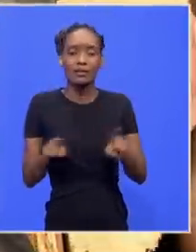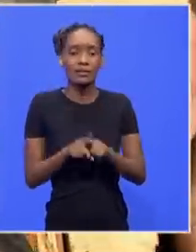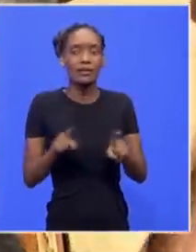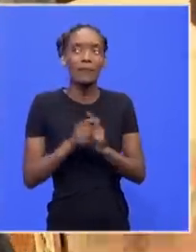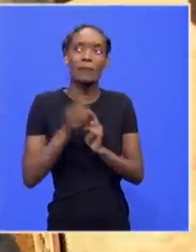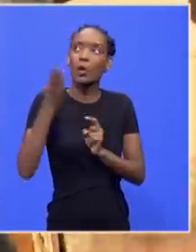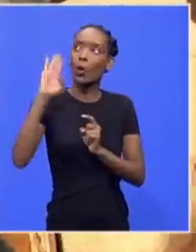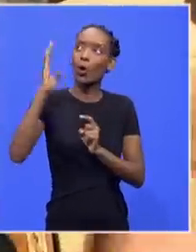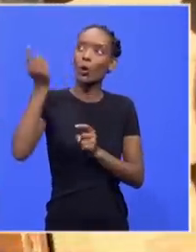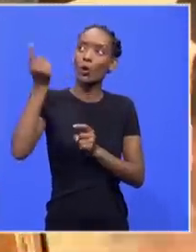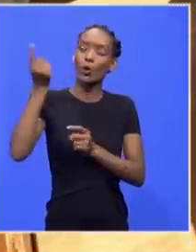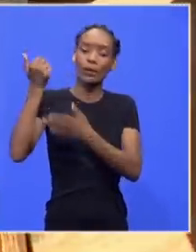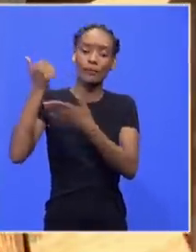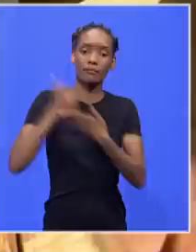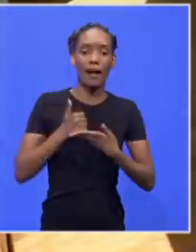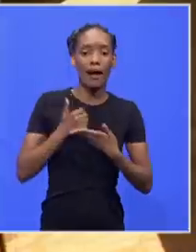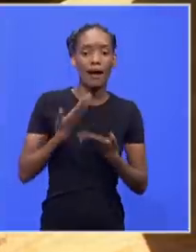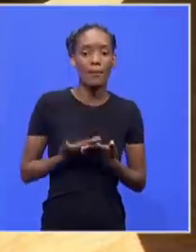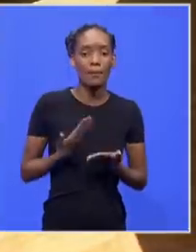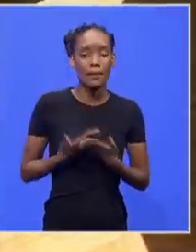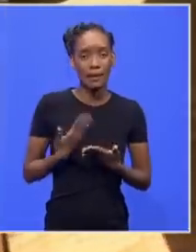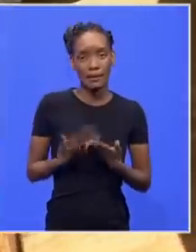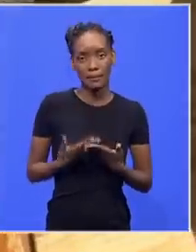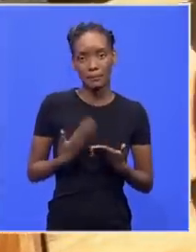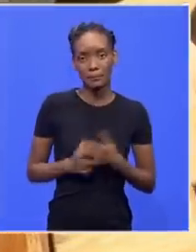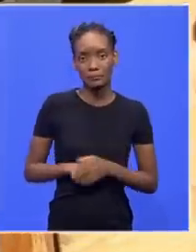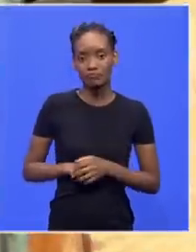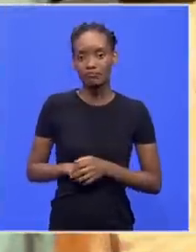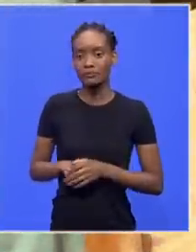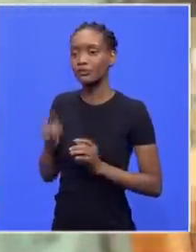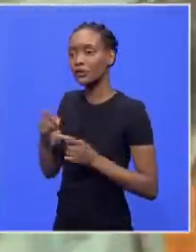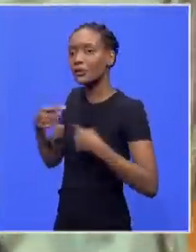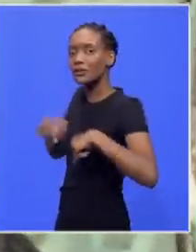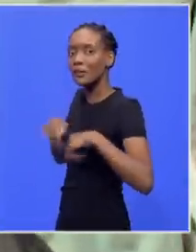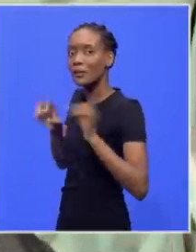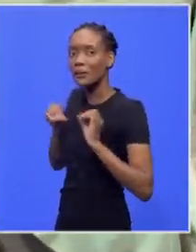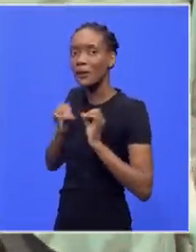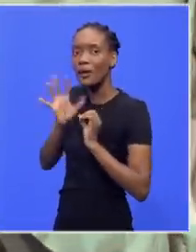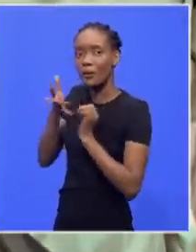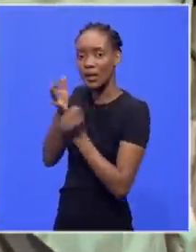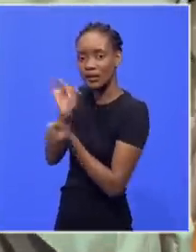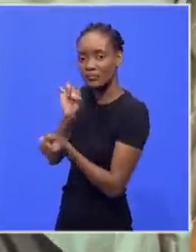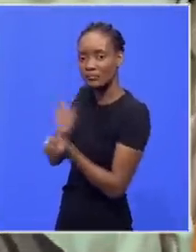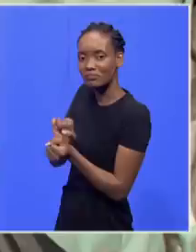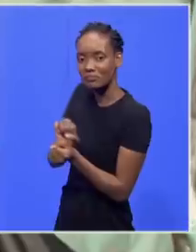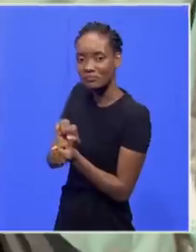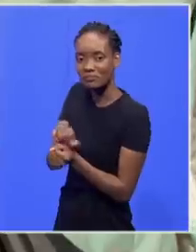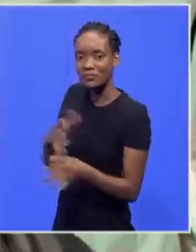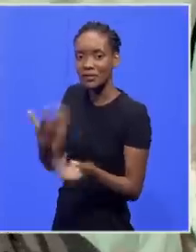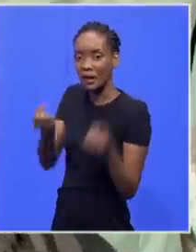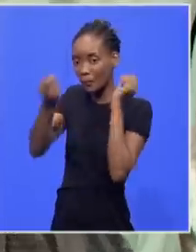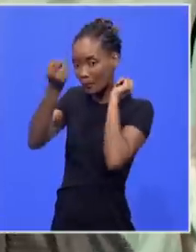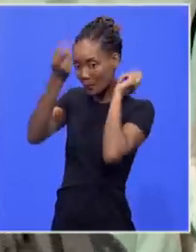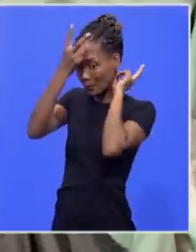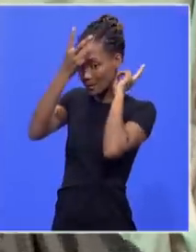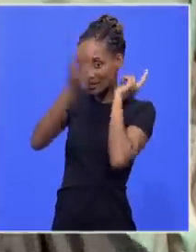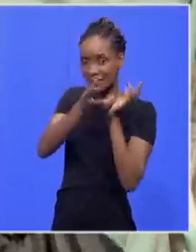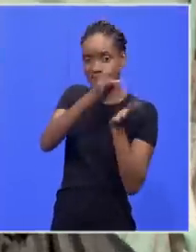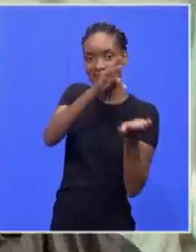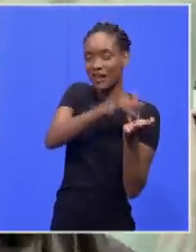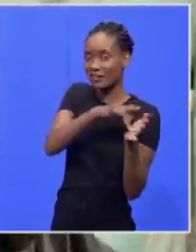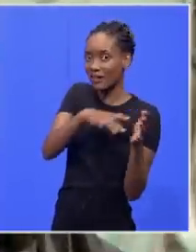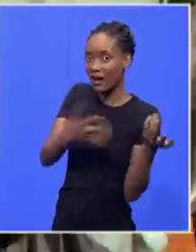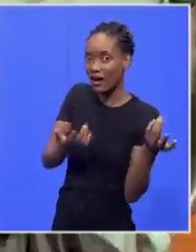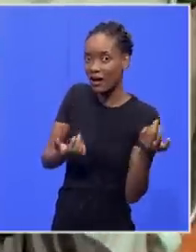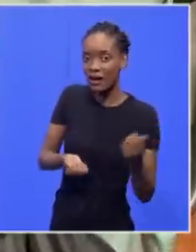that. Because I don't have any news to... Are you not scared that you'll be arrested and go to prison instead of Lindela? Even if here, you're asking me